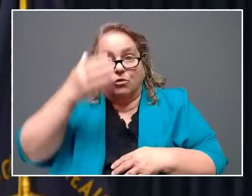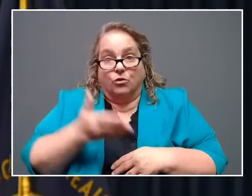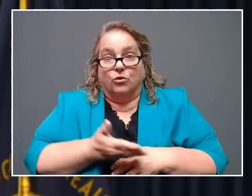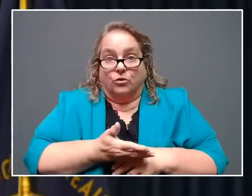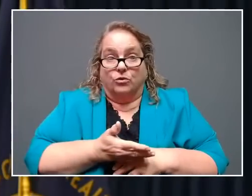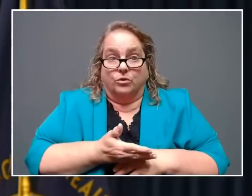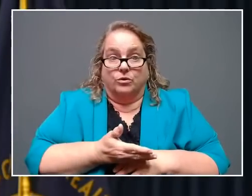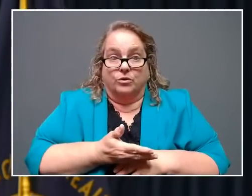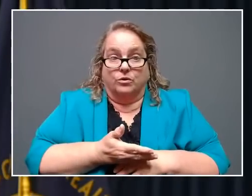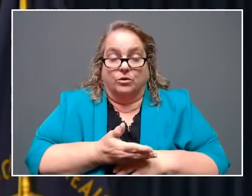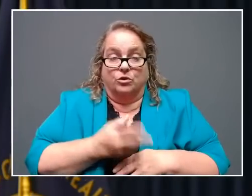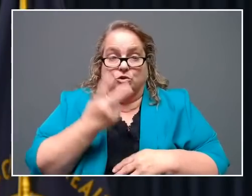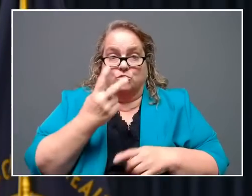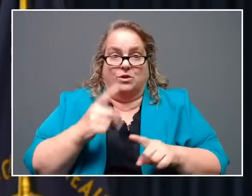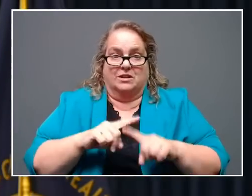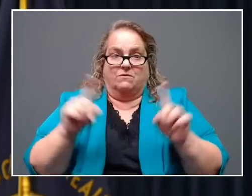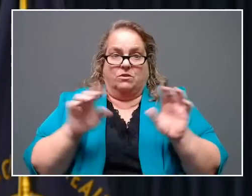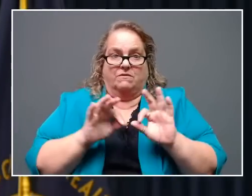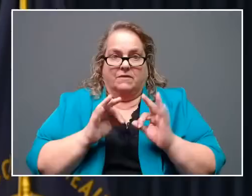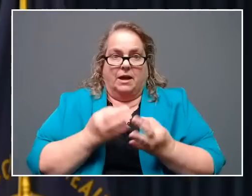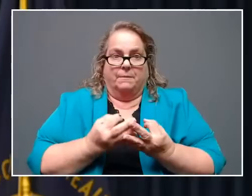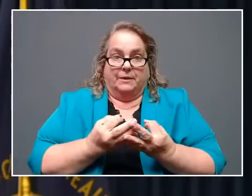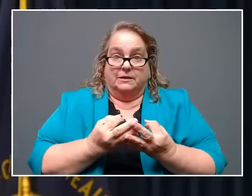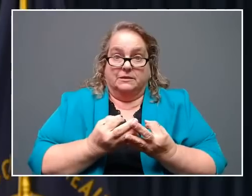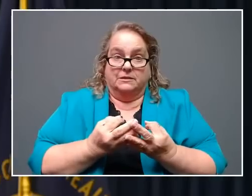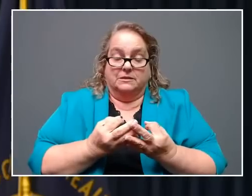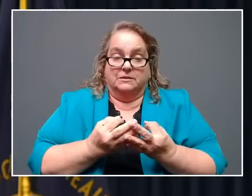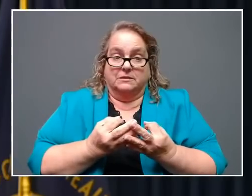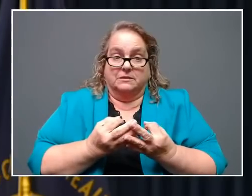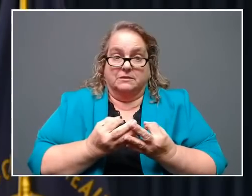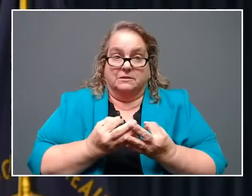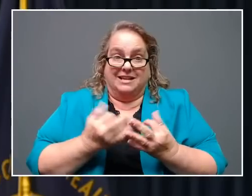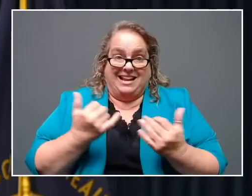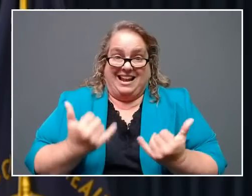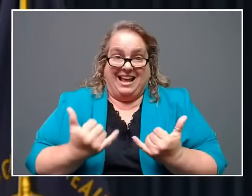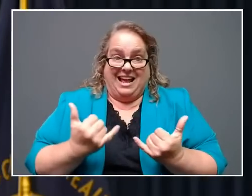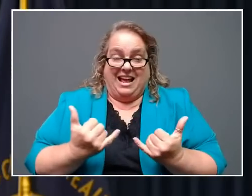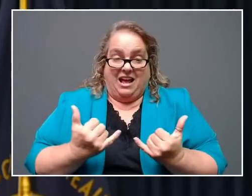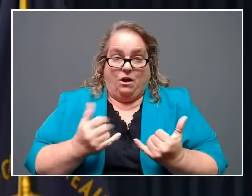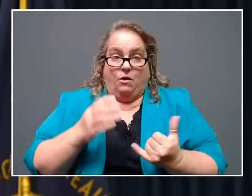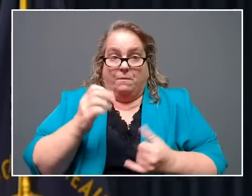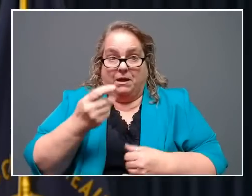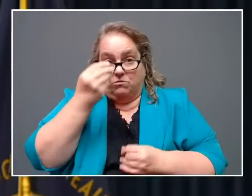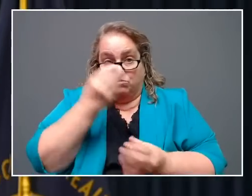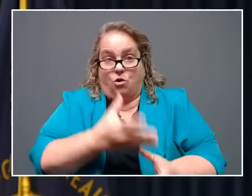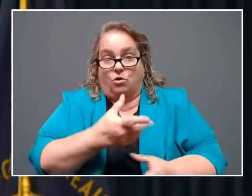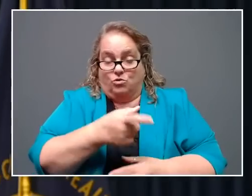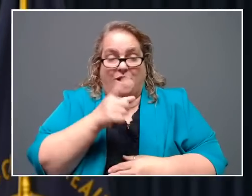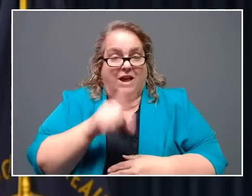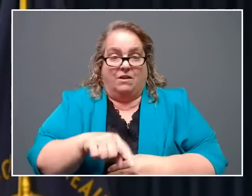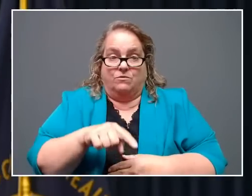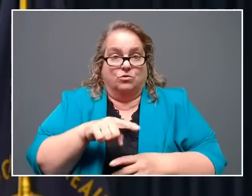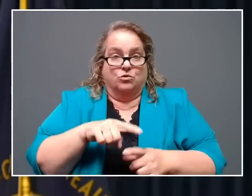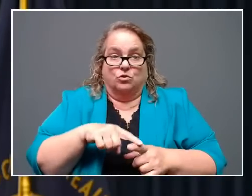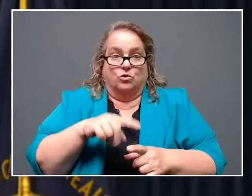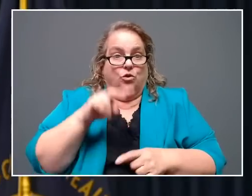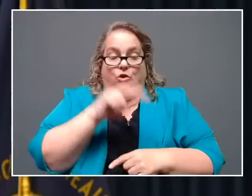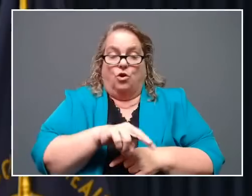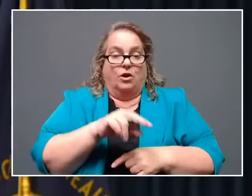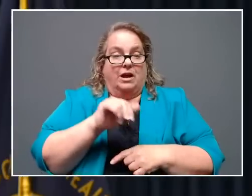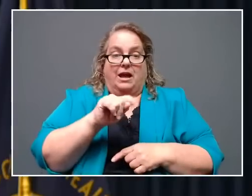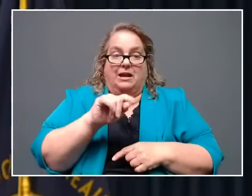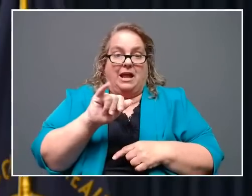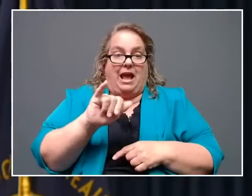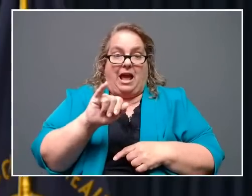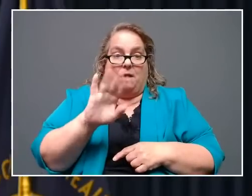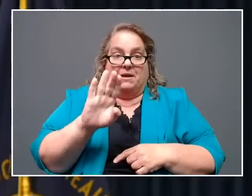Two different families that are now being told they have to relook at IVF. I've got